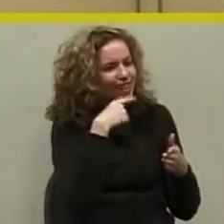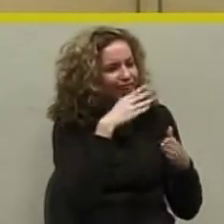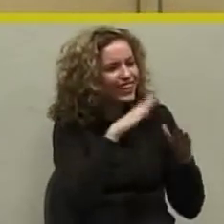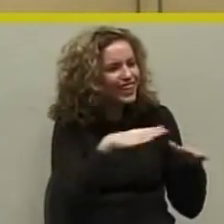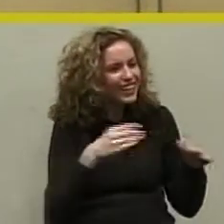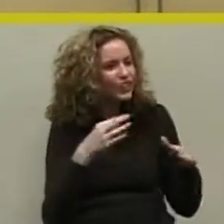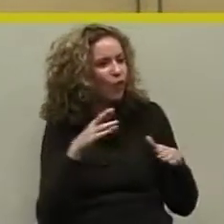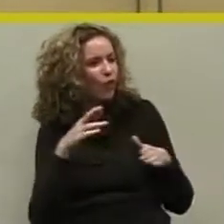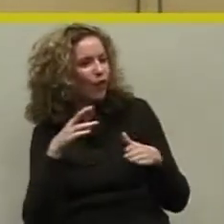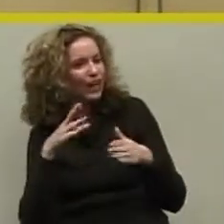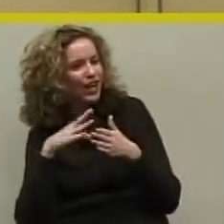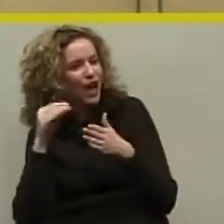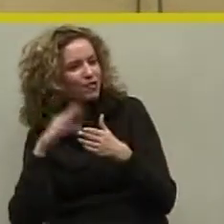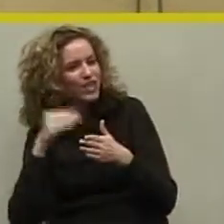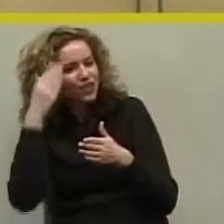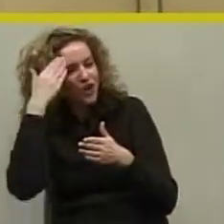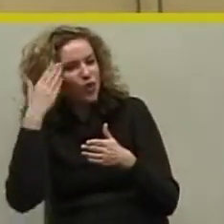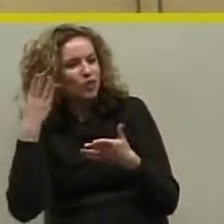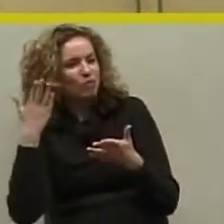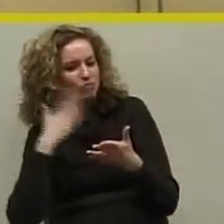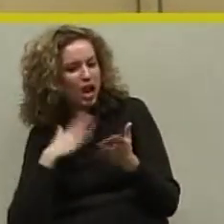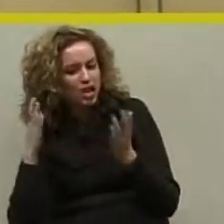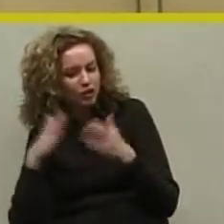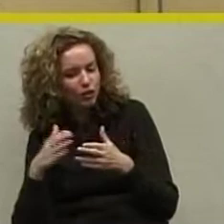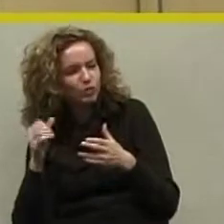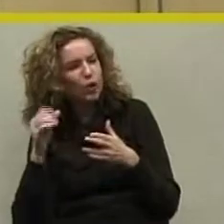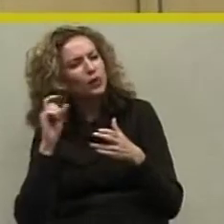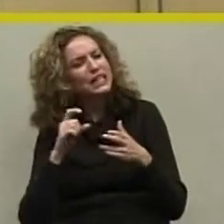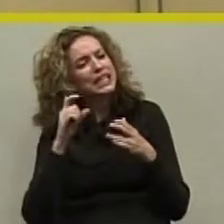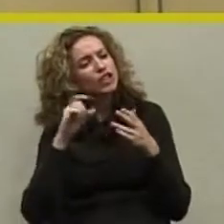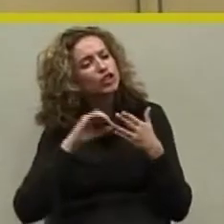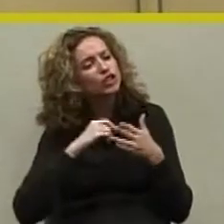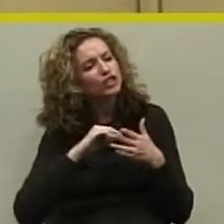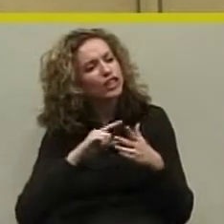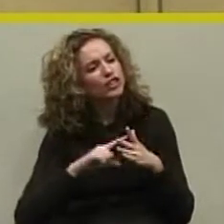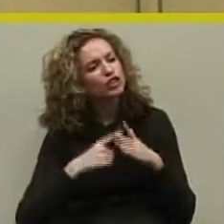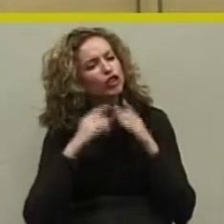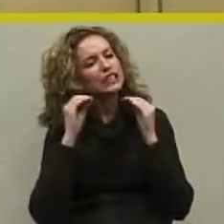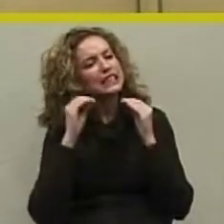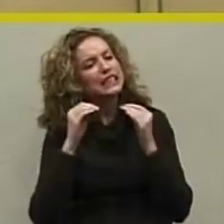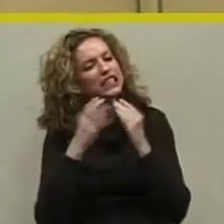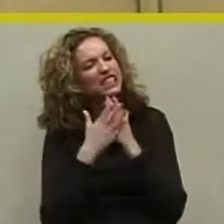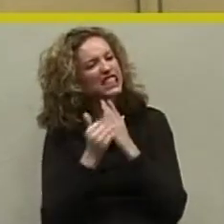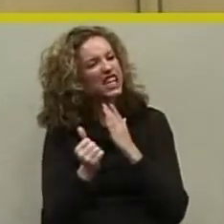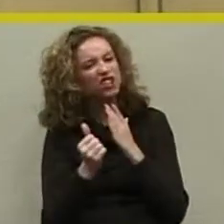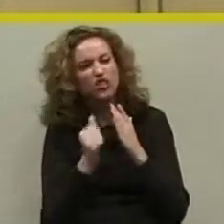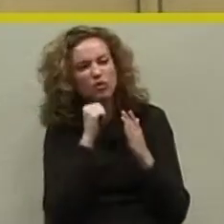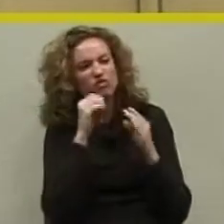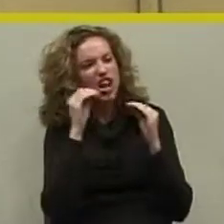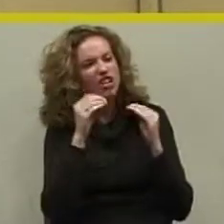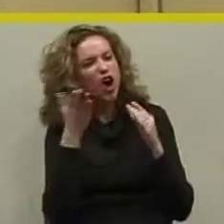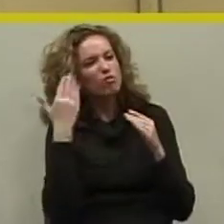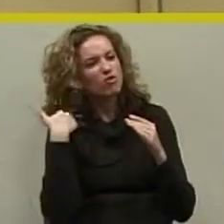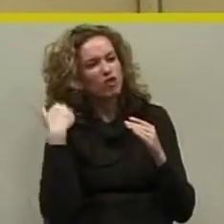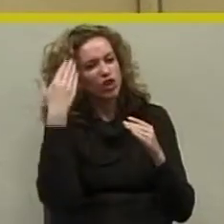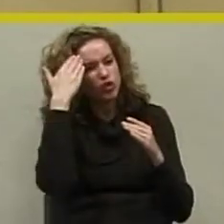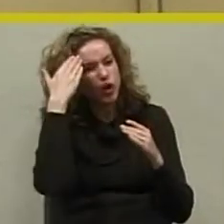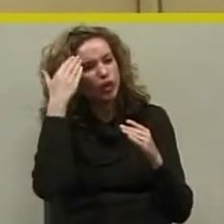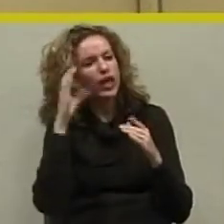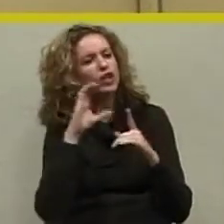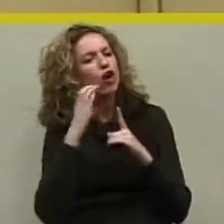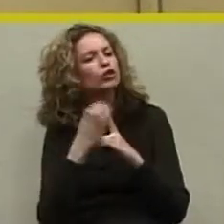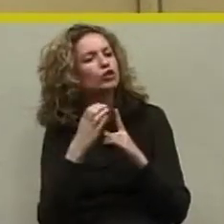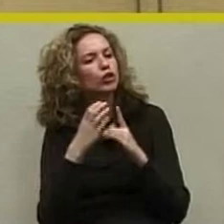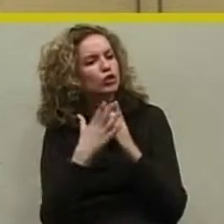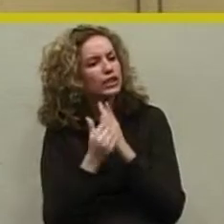with some of those kinds of things? So we may have to actually start teaching some skills that we haven't taught before. But you get a lot of people doing the same